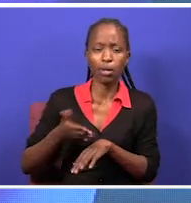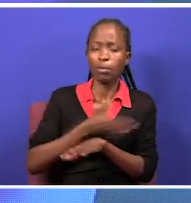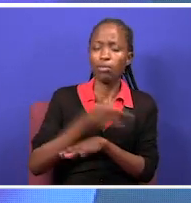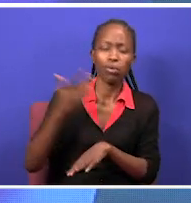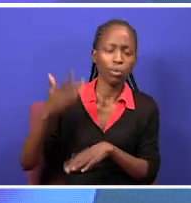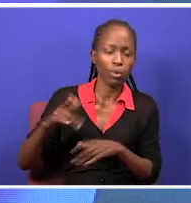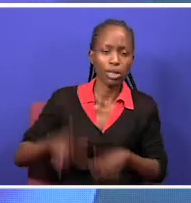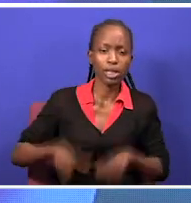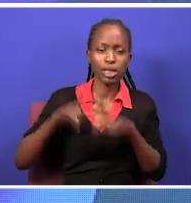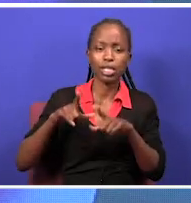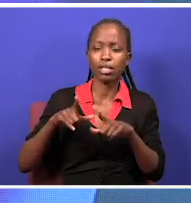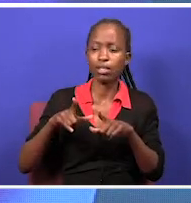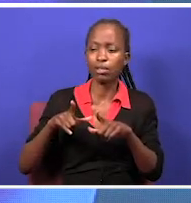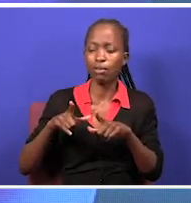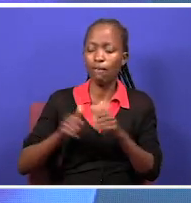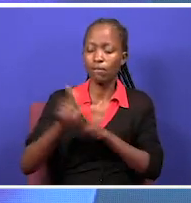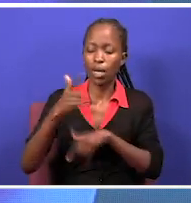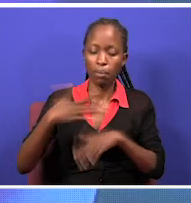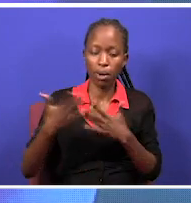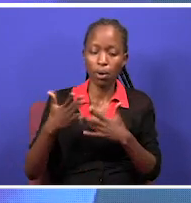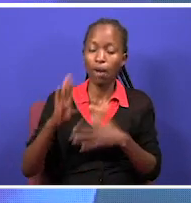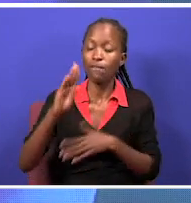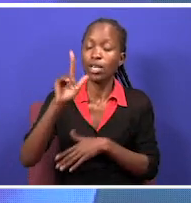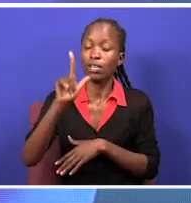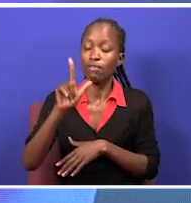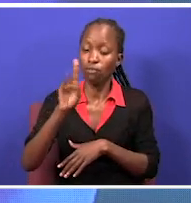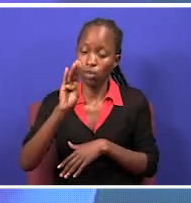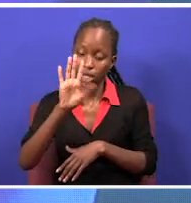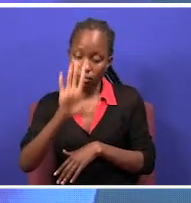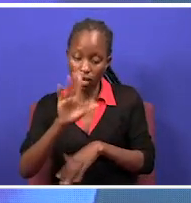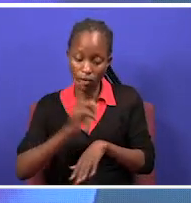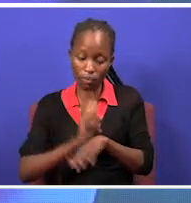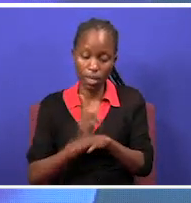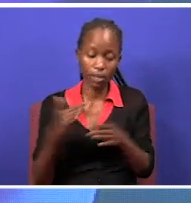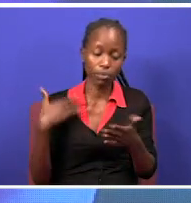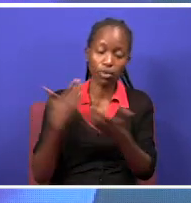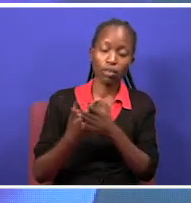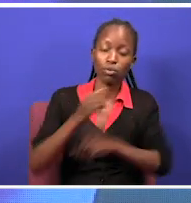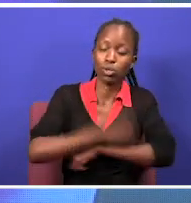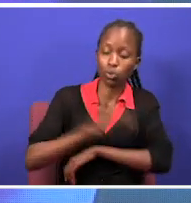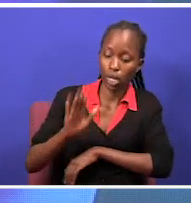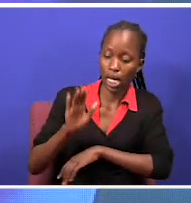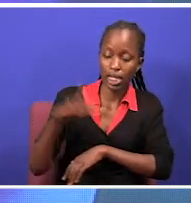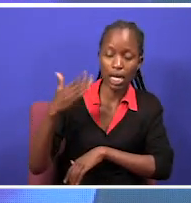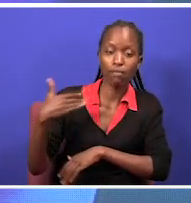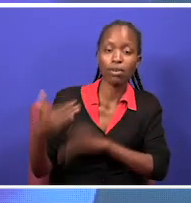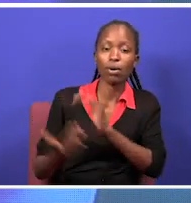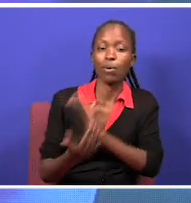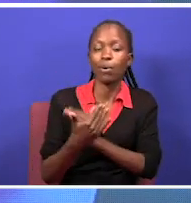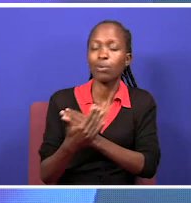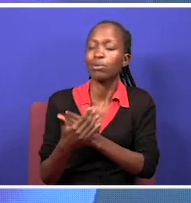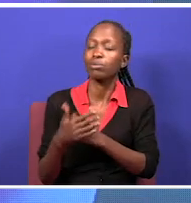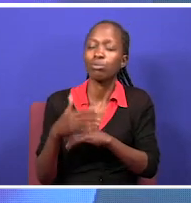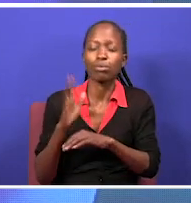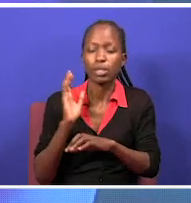where it would take 45 minutes to get to her school every morning. It was hard.